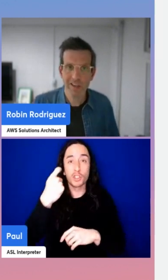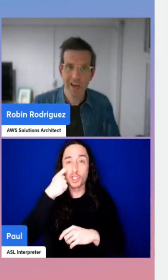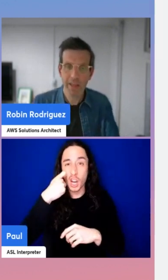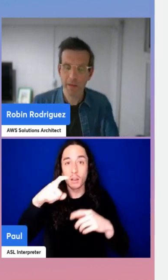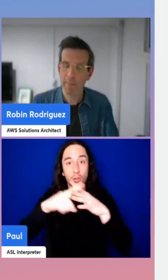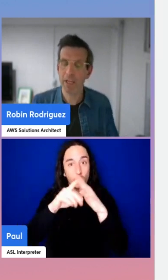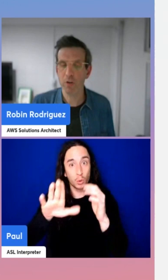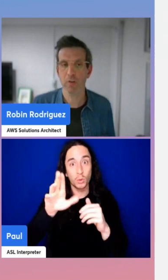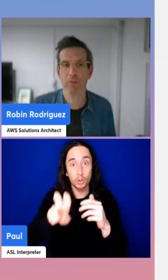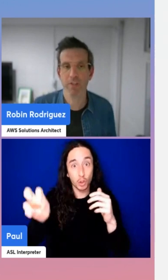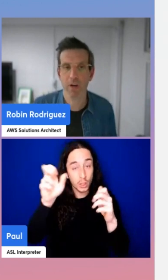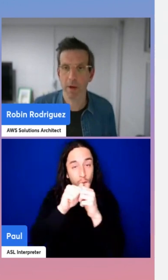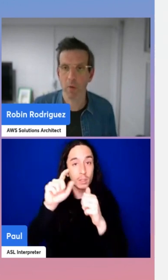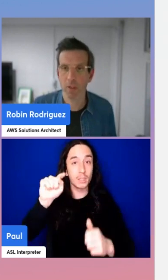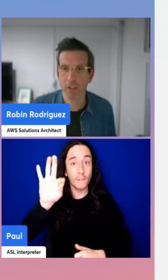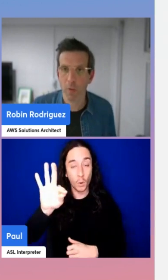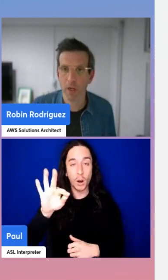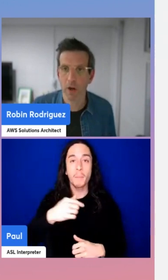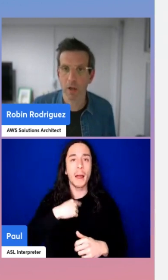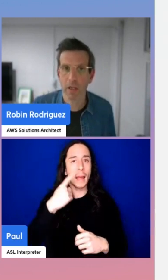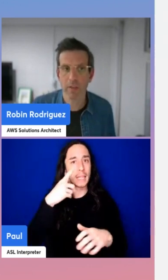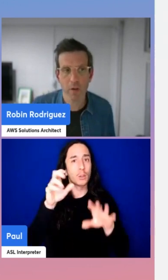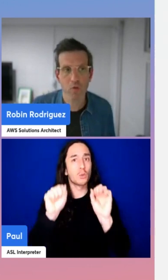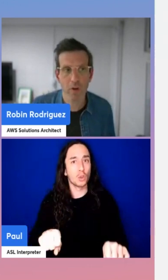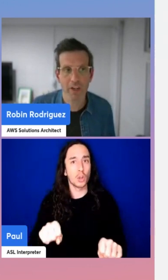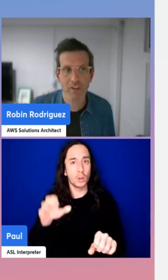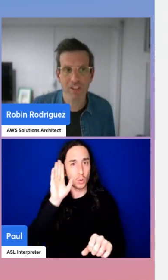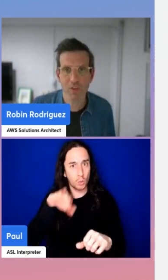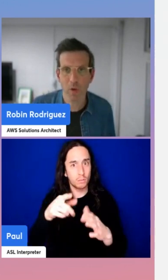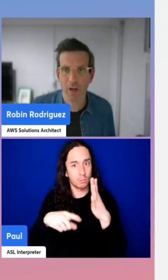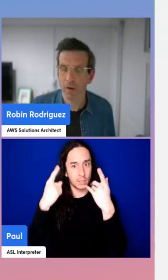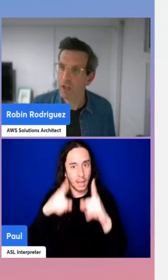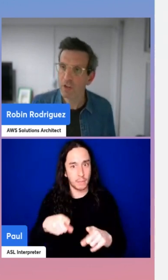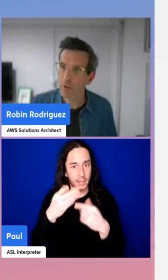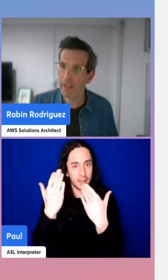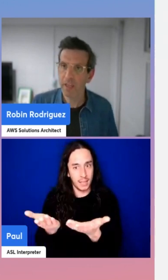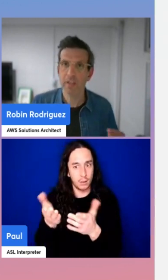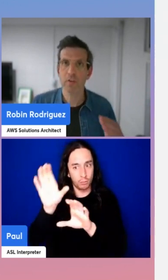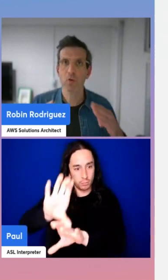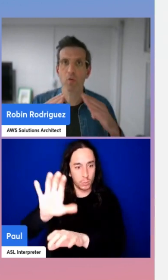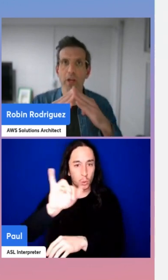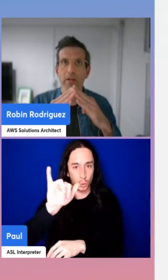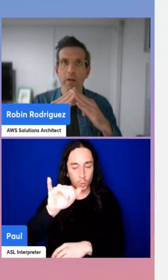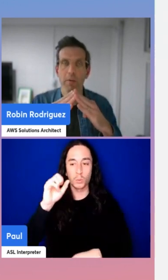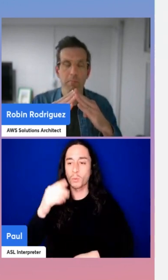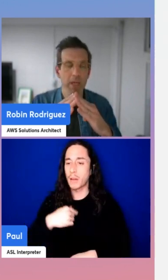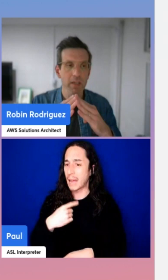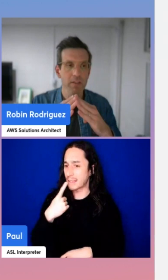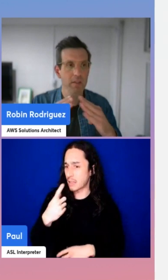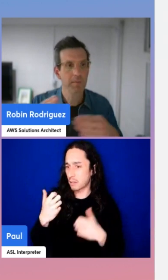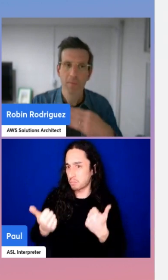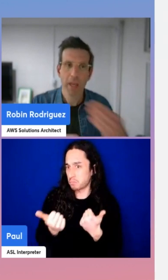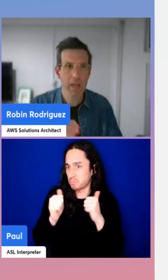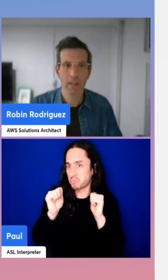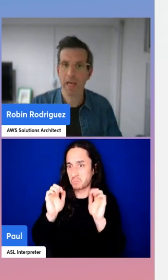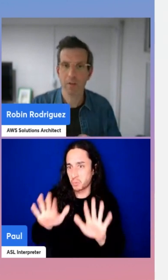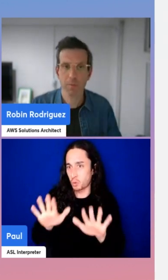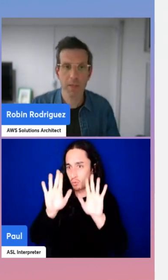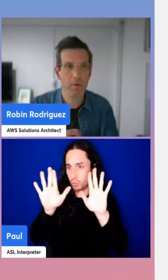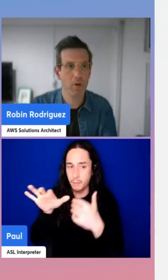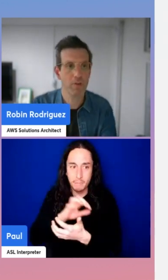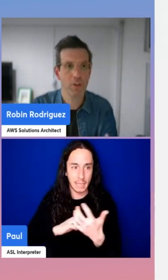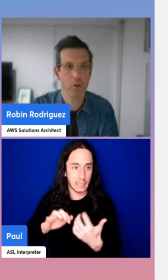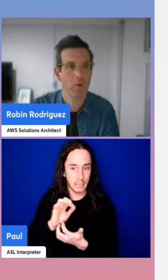journey, I bet you can reason about what's going on in those records as well. So I think it's a great mix and